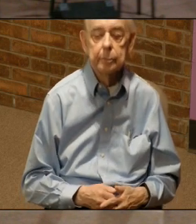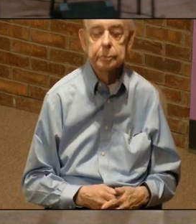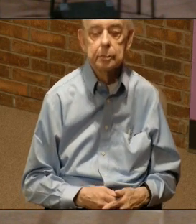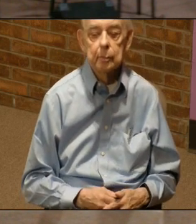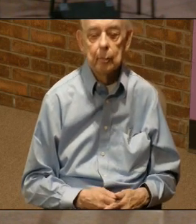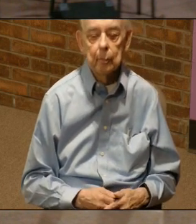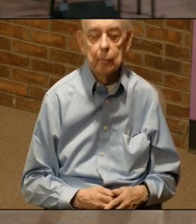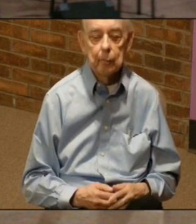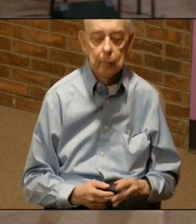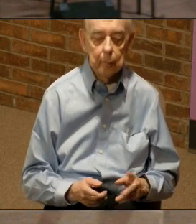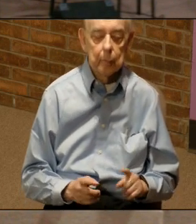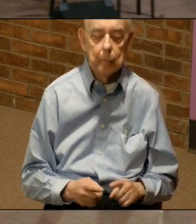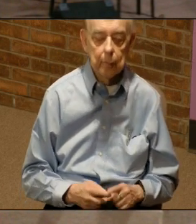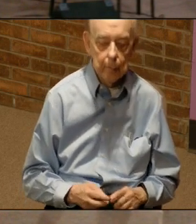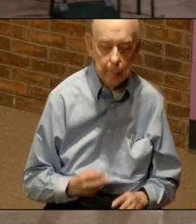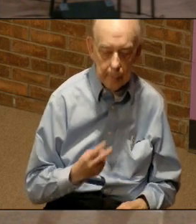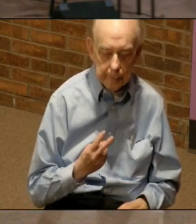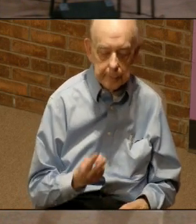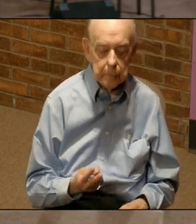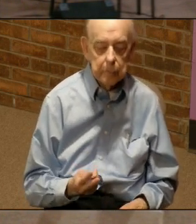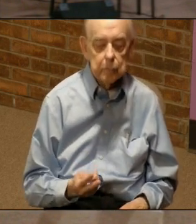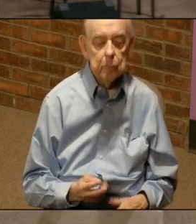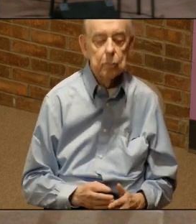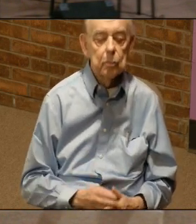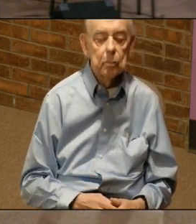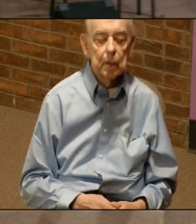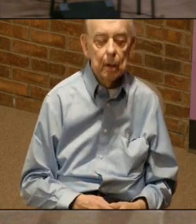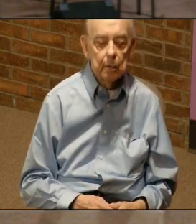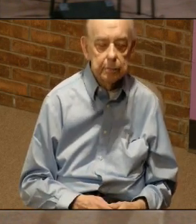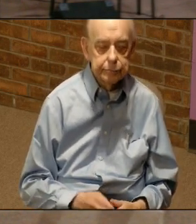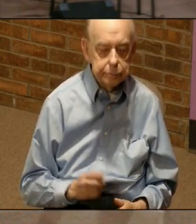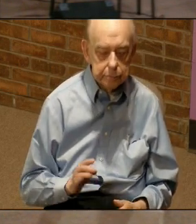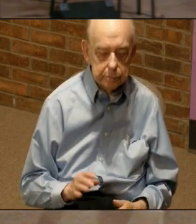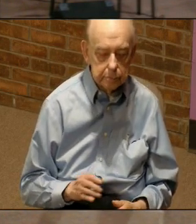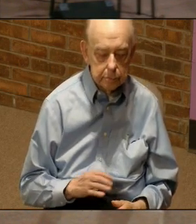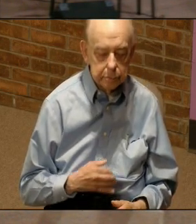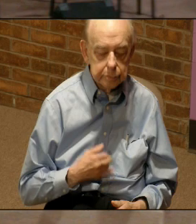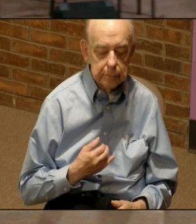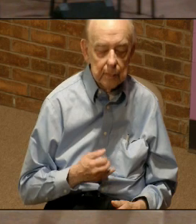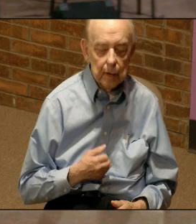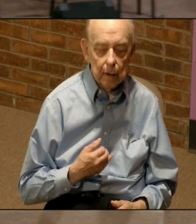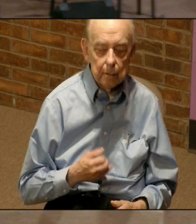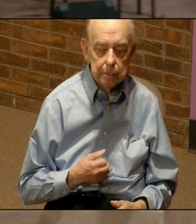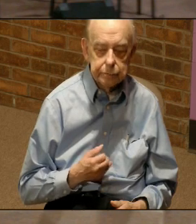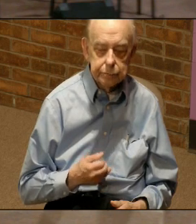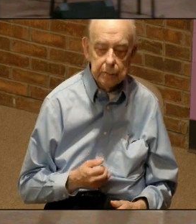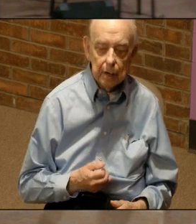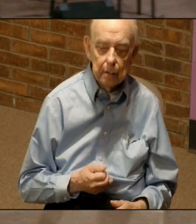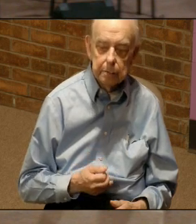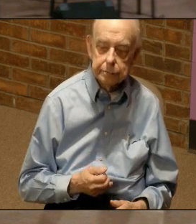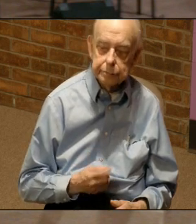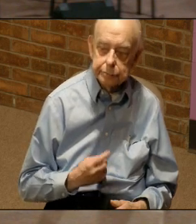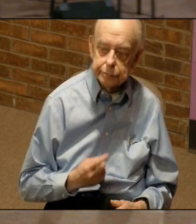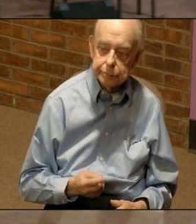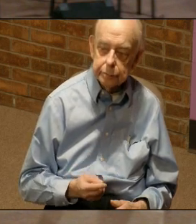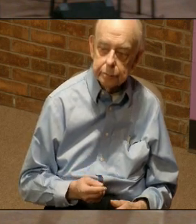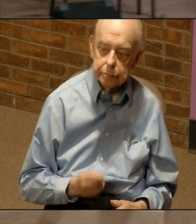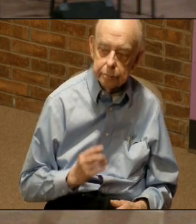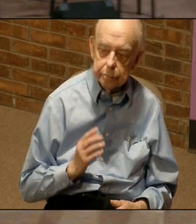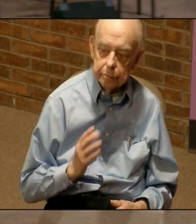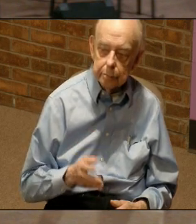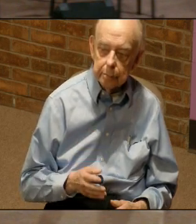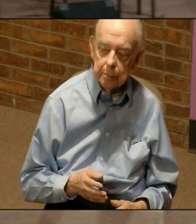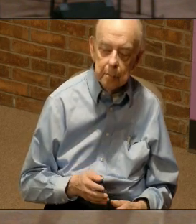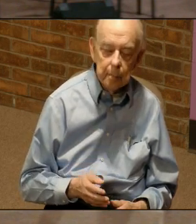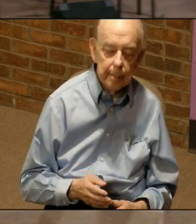so when you begin to look at this, for John, it said, this was going to be